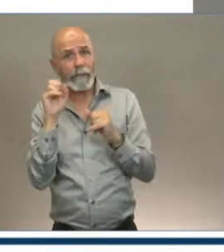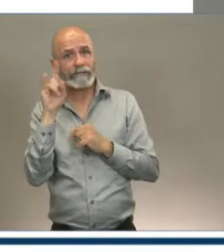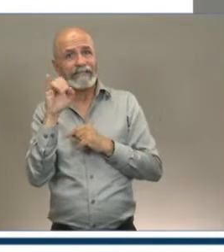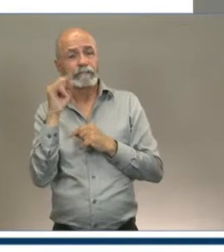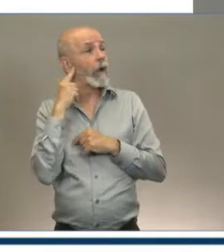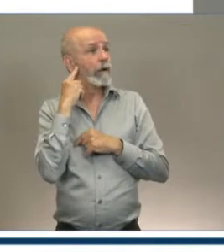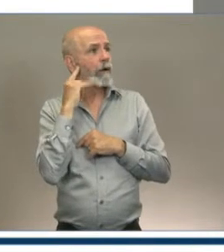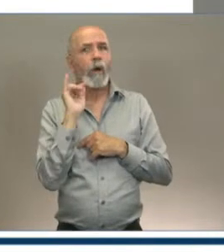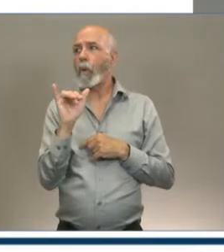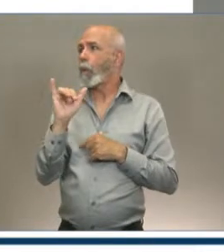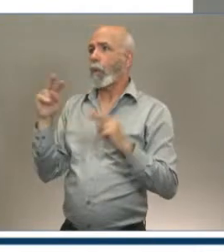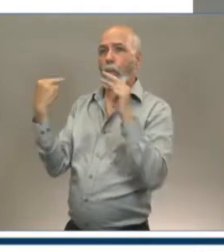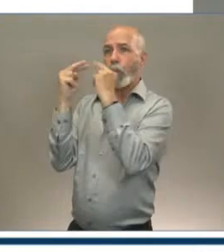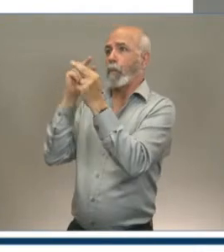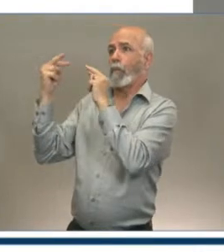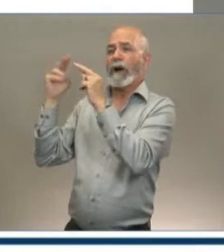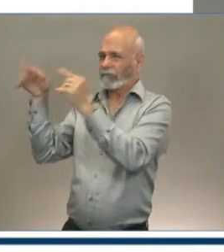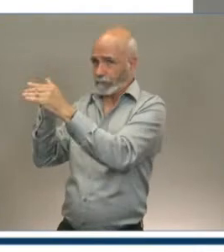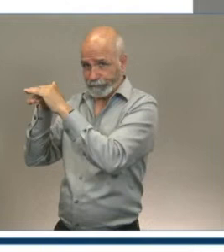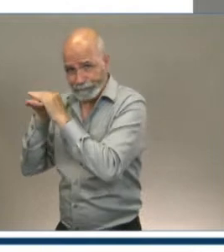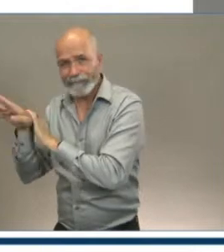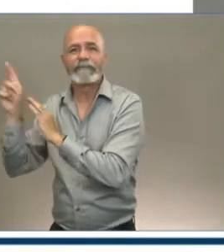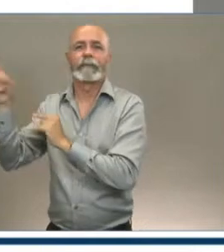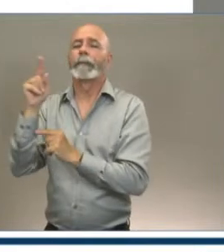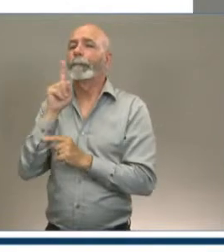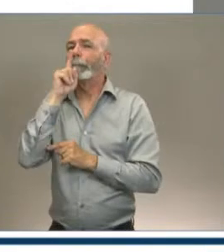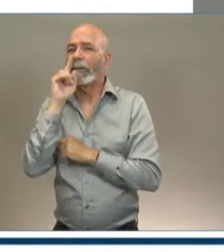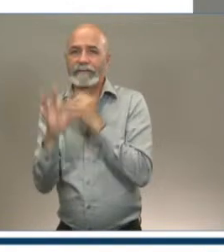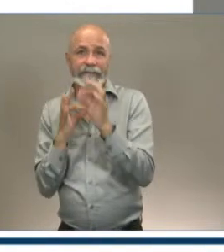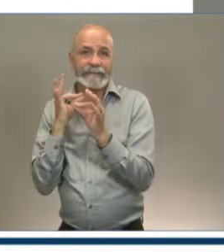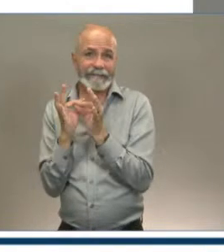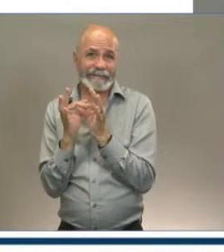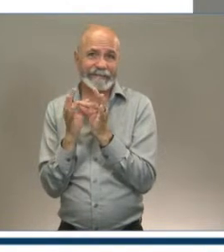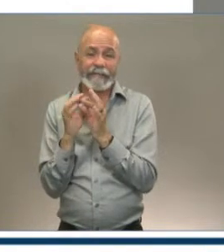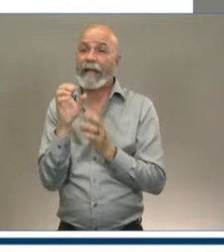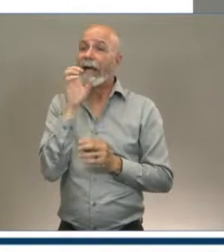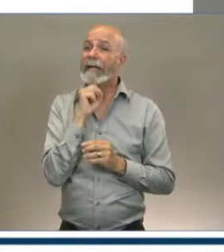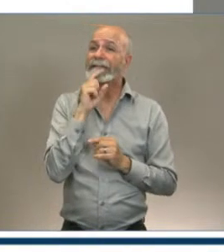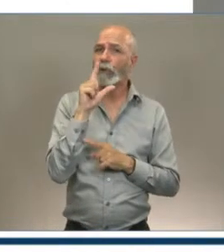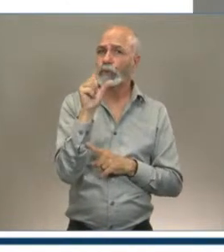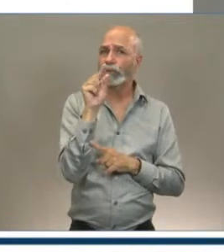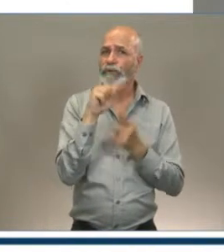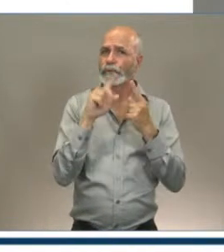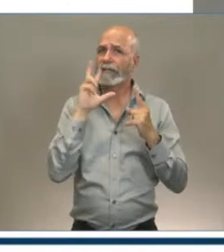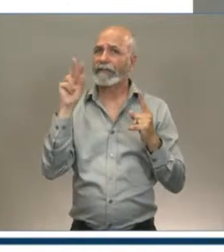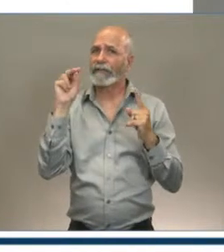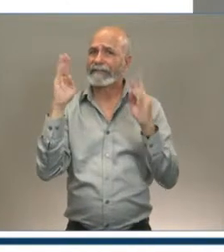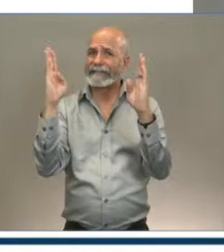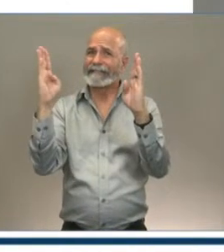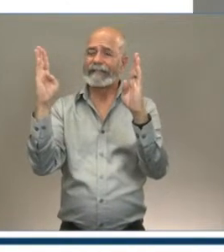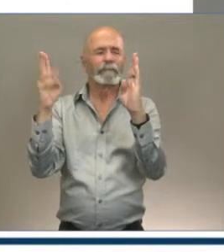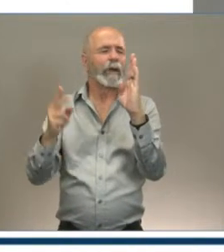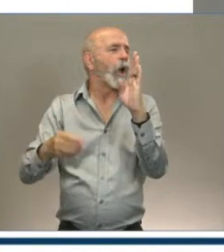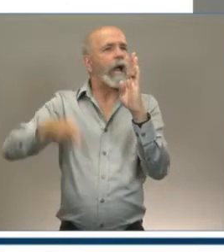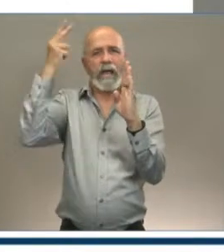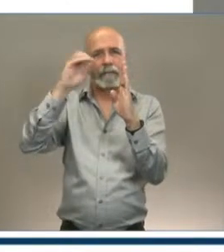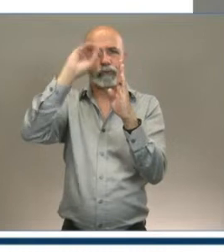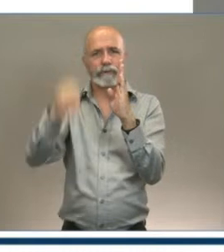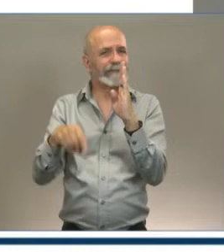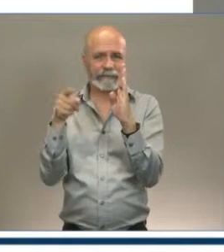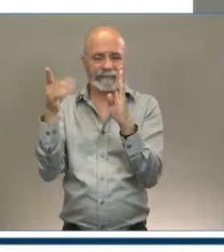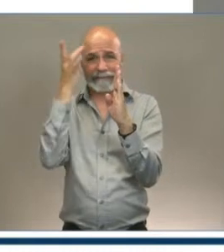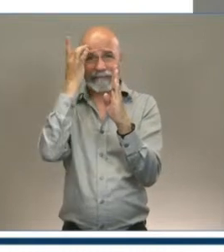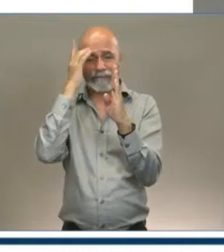and get tested, especially in this age group, the 20 to 30-year-olds, where we're seeing most of the